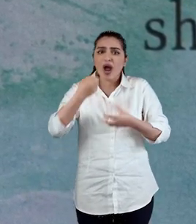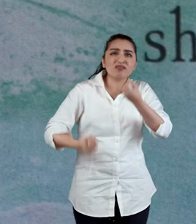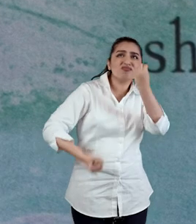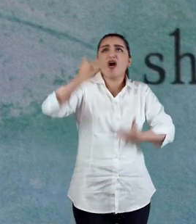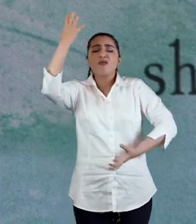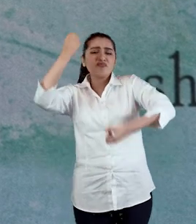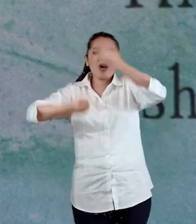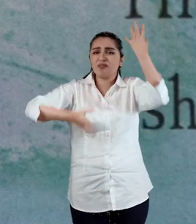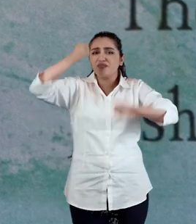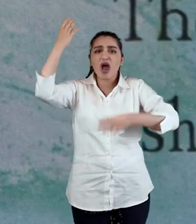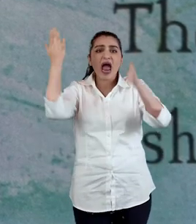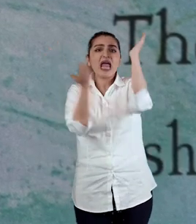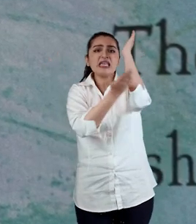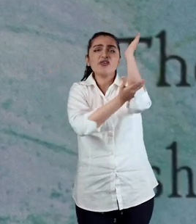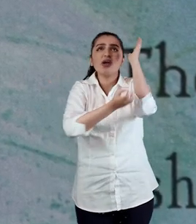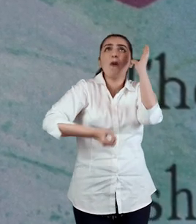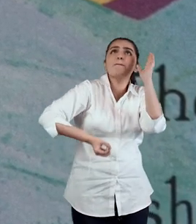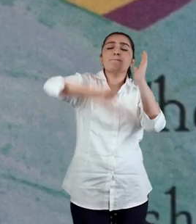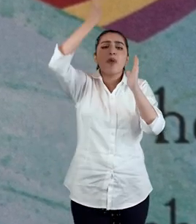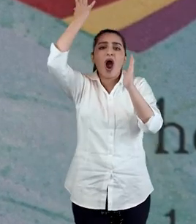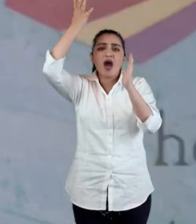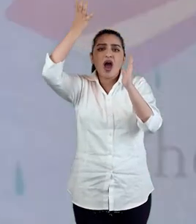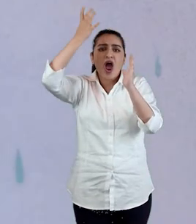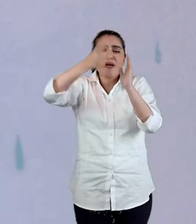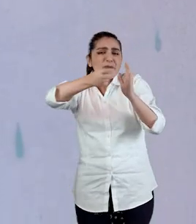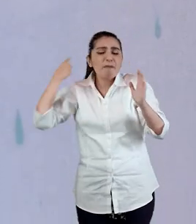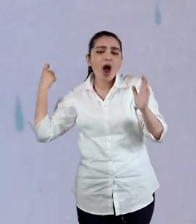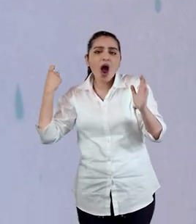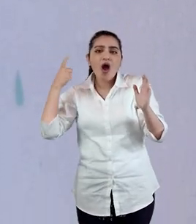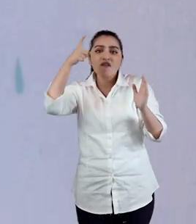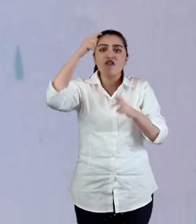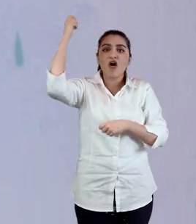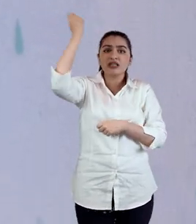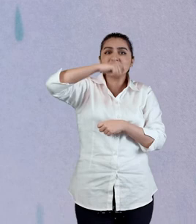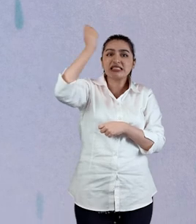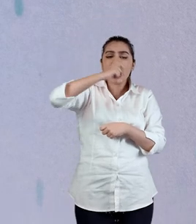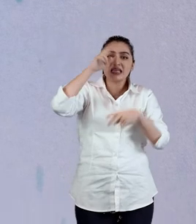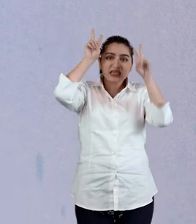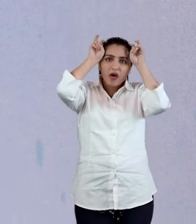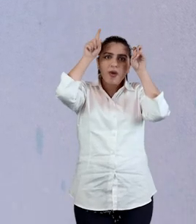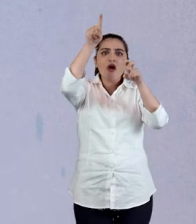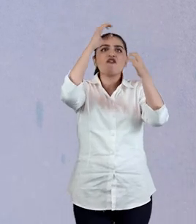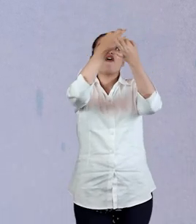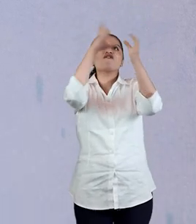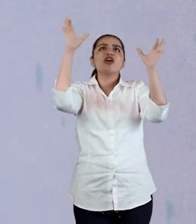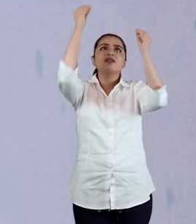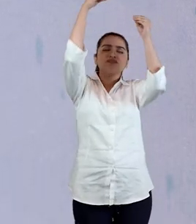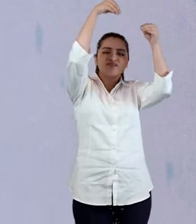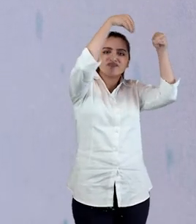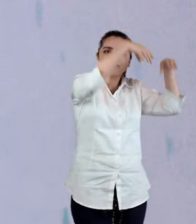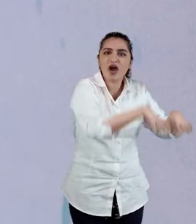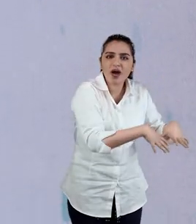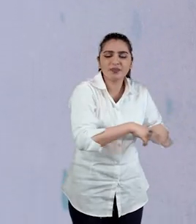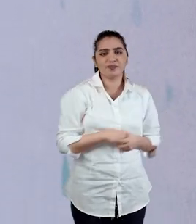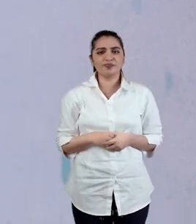set rabbits kite free. In Hedgehog's dry garden, a shower of rain